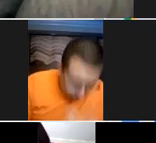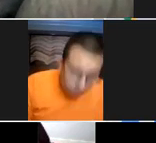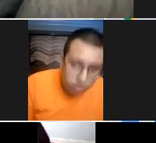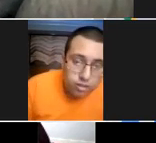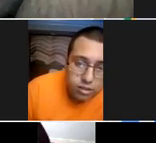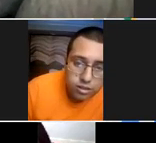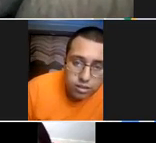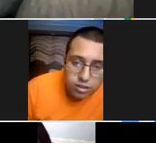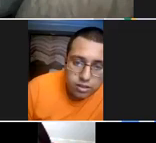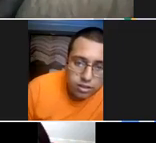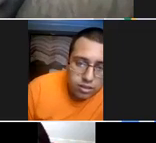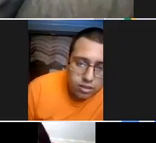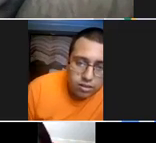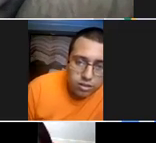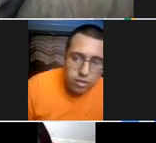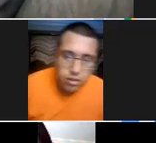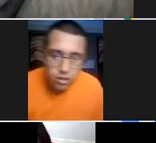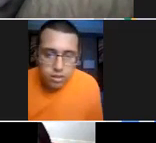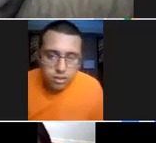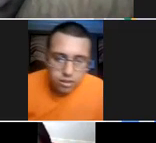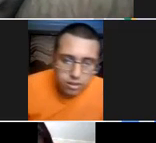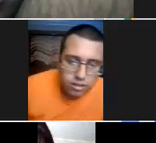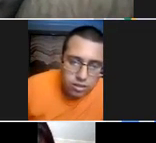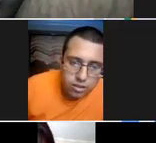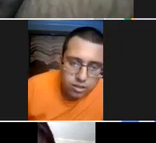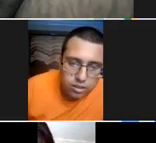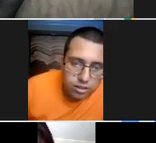Carnal. Carnal. A.